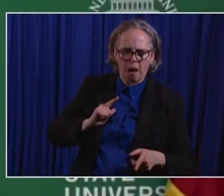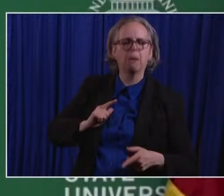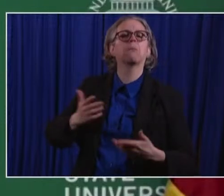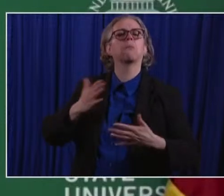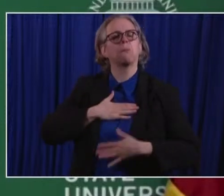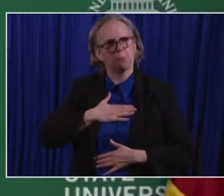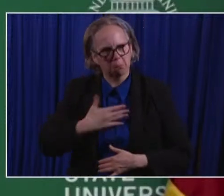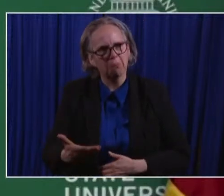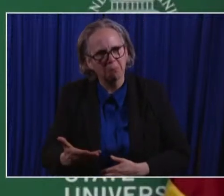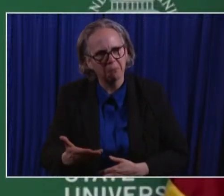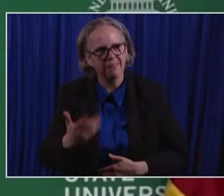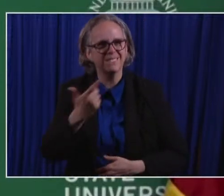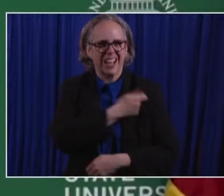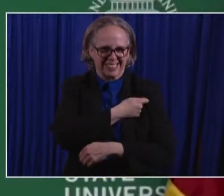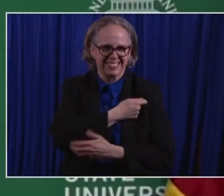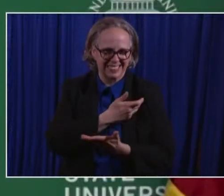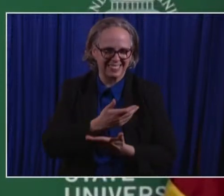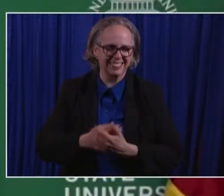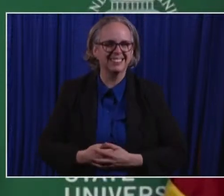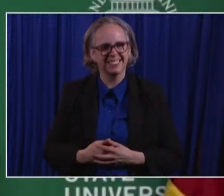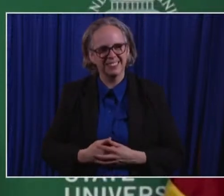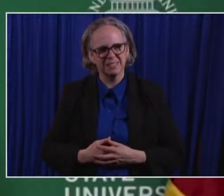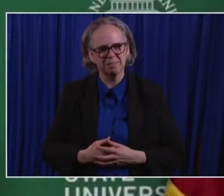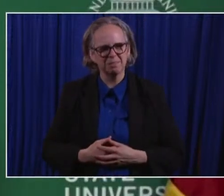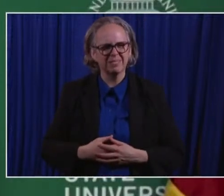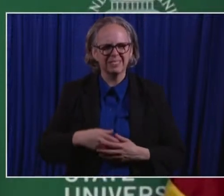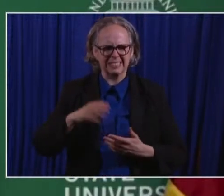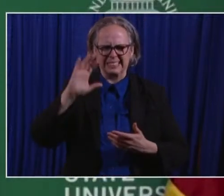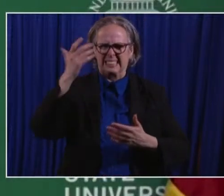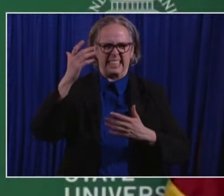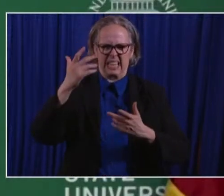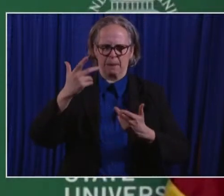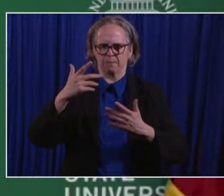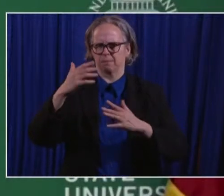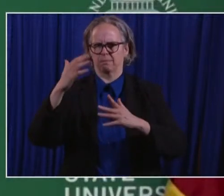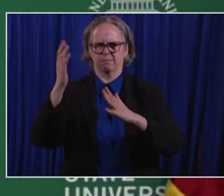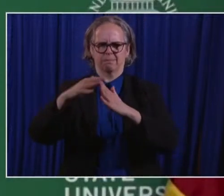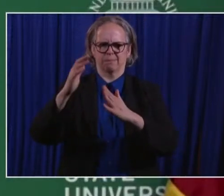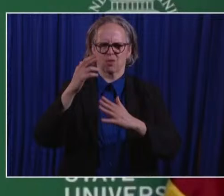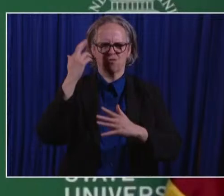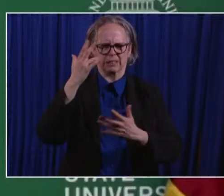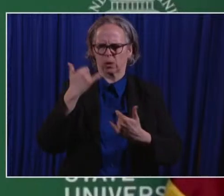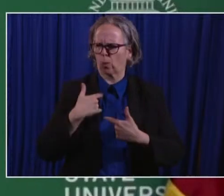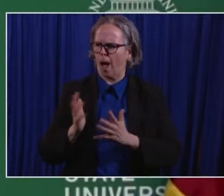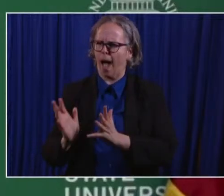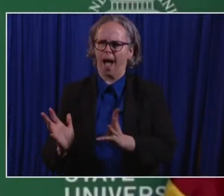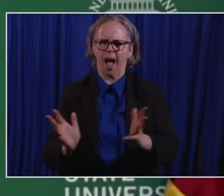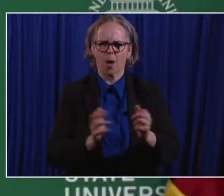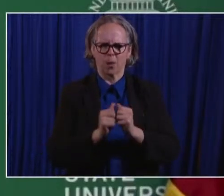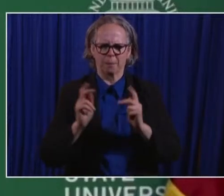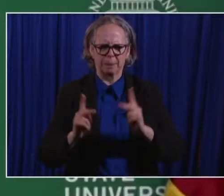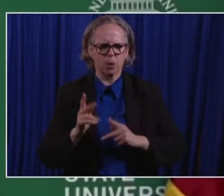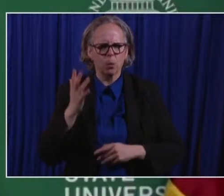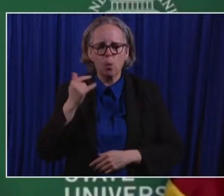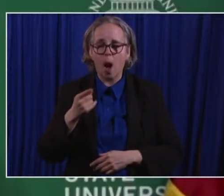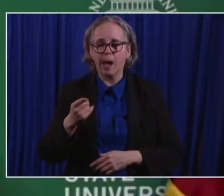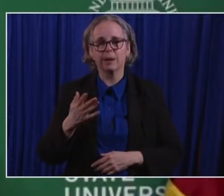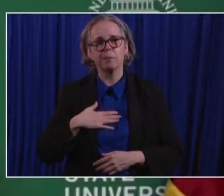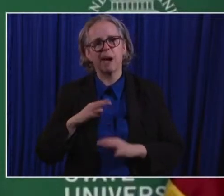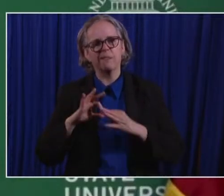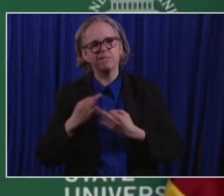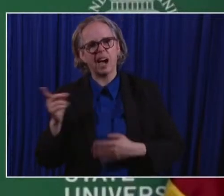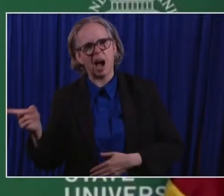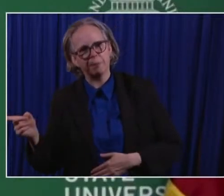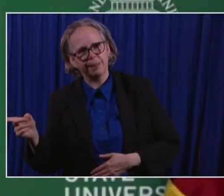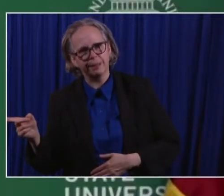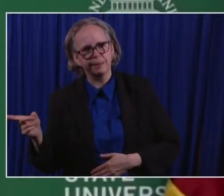state. And so many people say, I'm here, I'm getting it because of my mom. I'm getting it because of my kids. Had one man